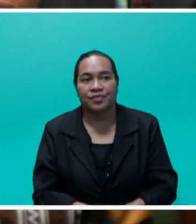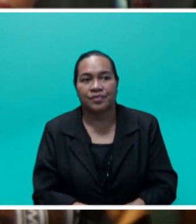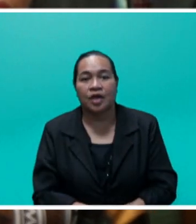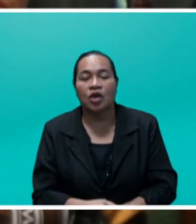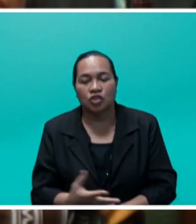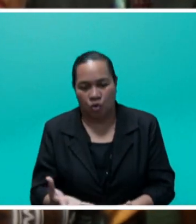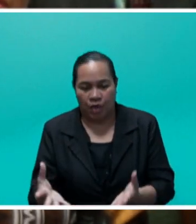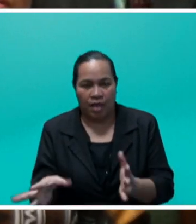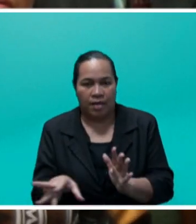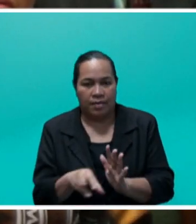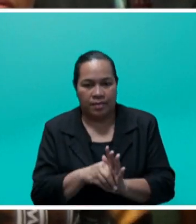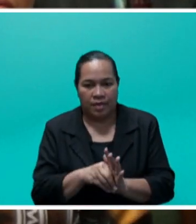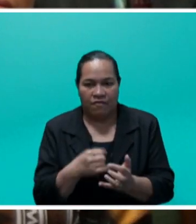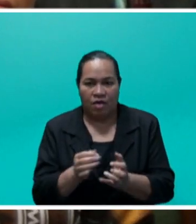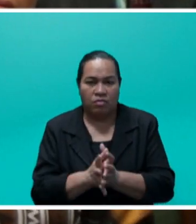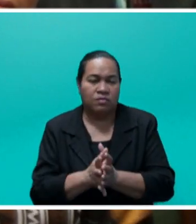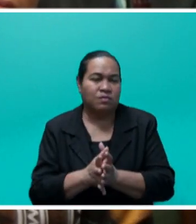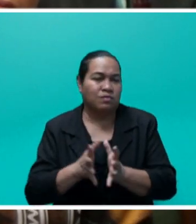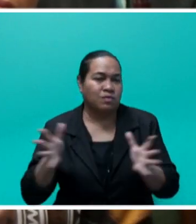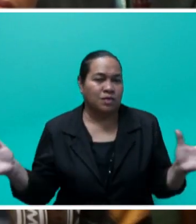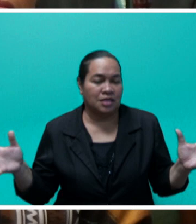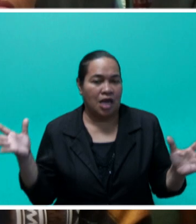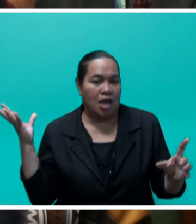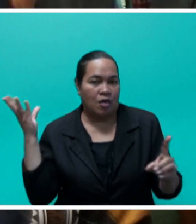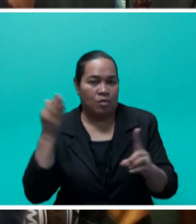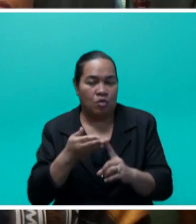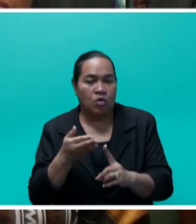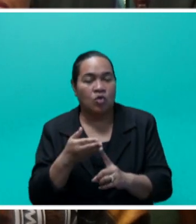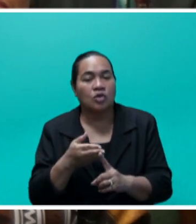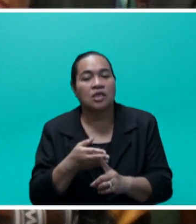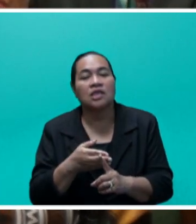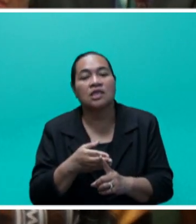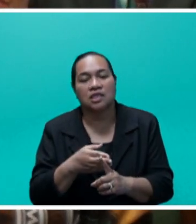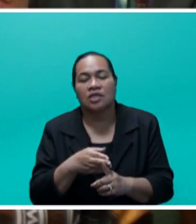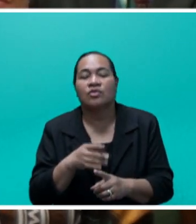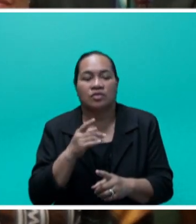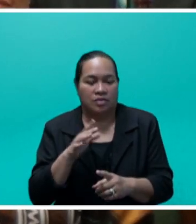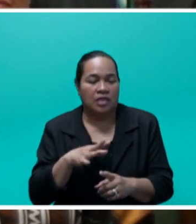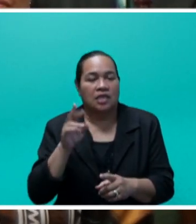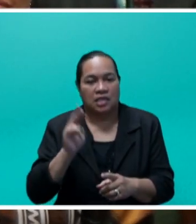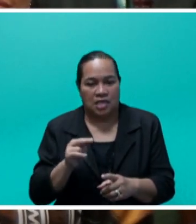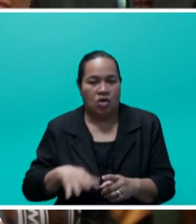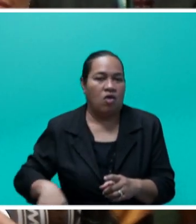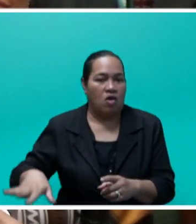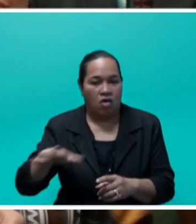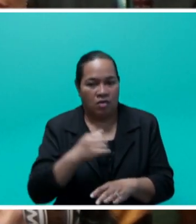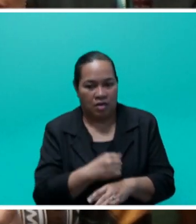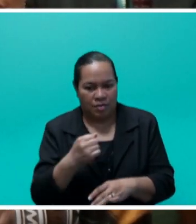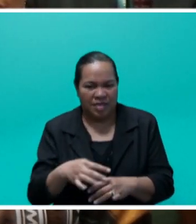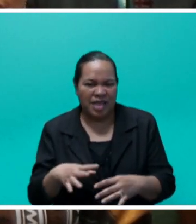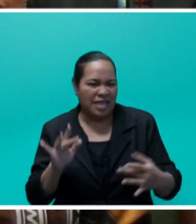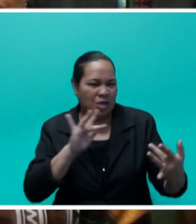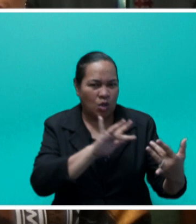embrace a very comprehensive approach involving the entire government, and the interconnected